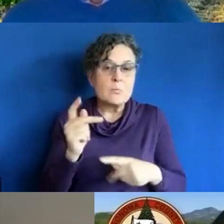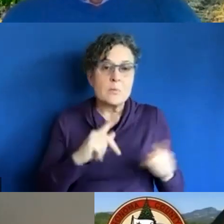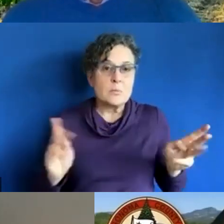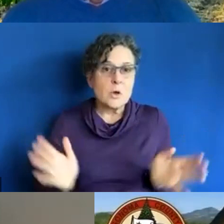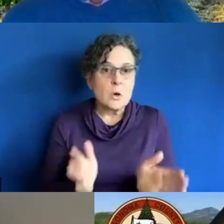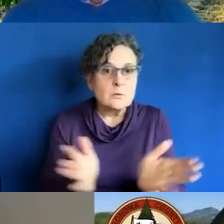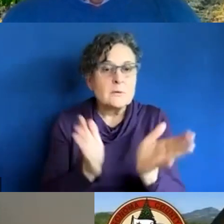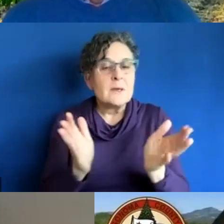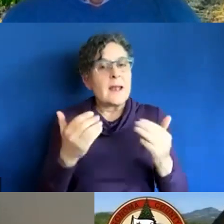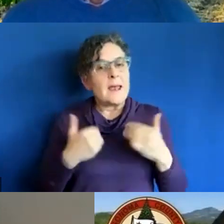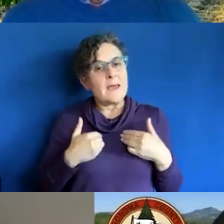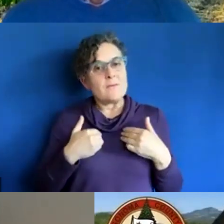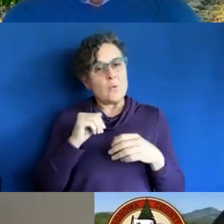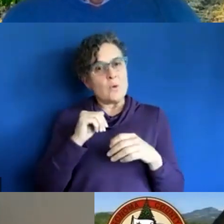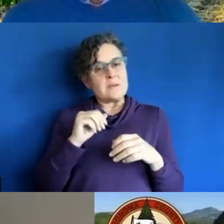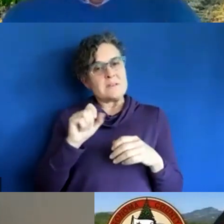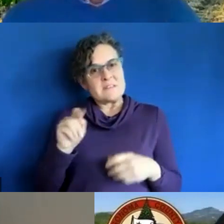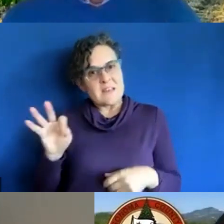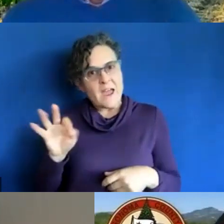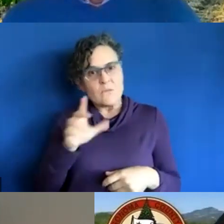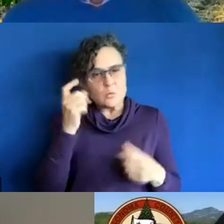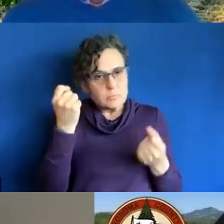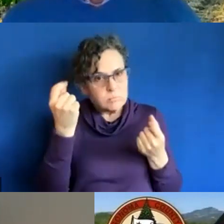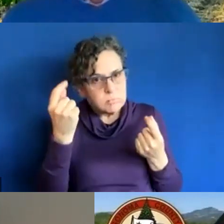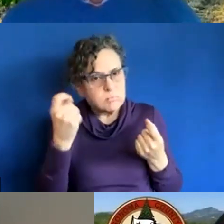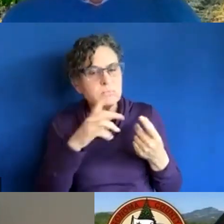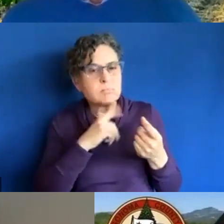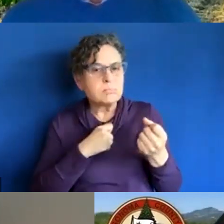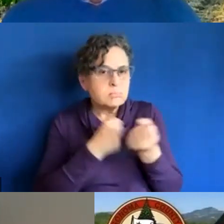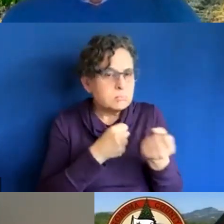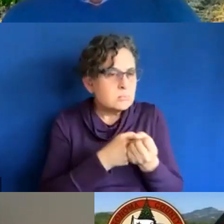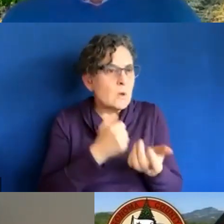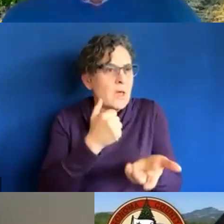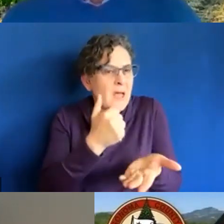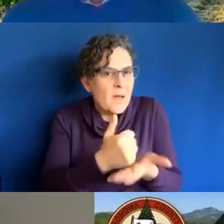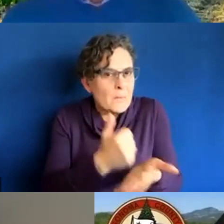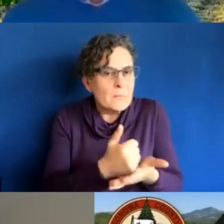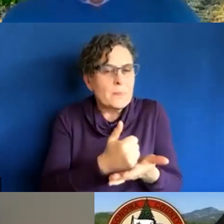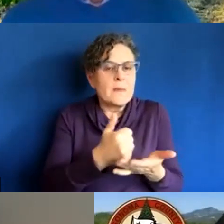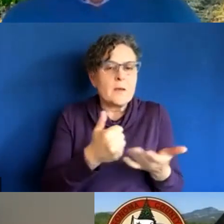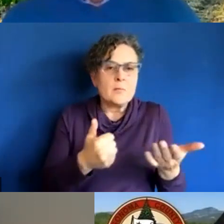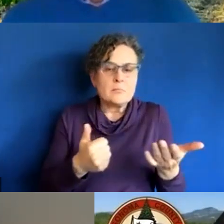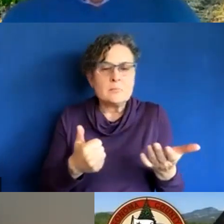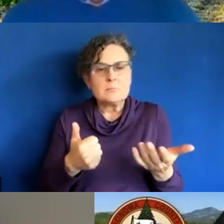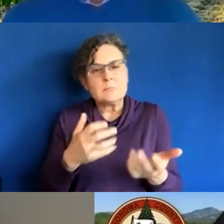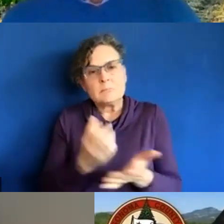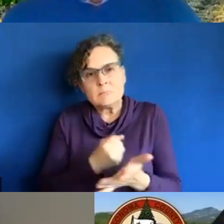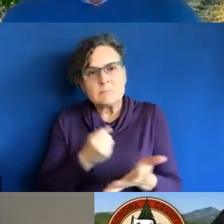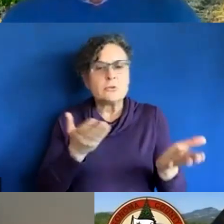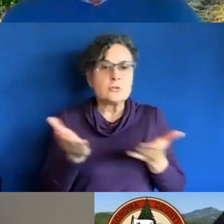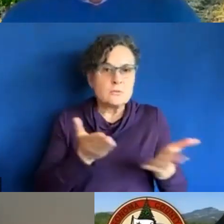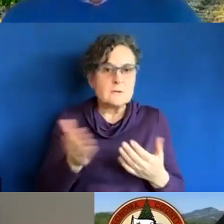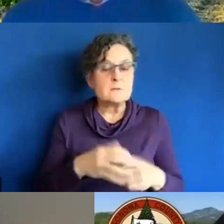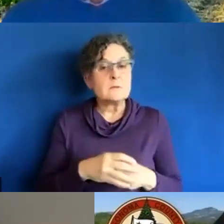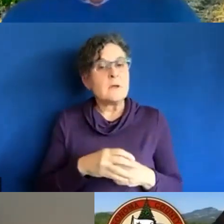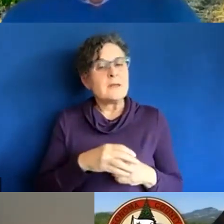compassionate staff and who can assist them and develop a care plan to get back